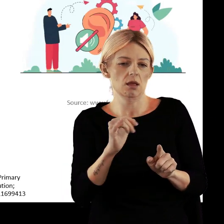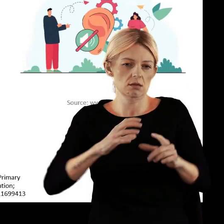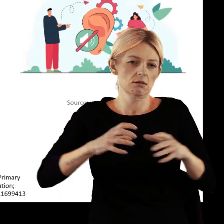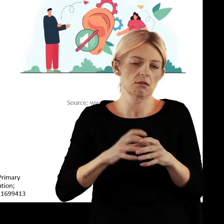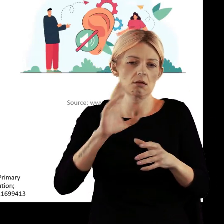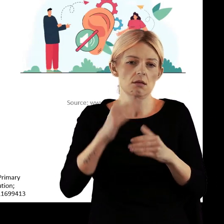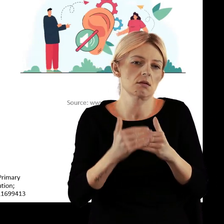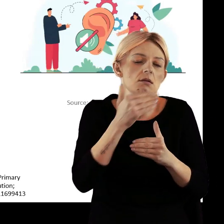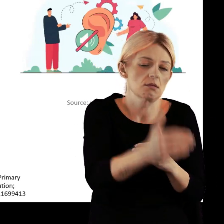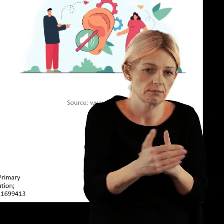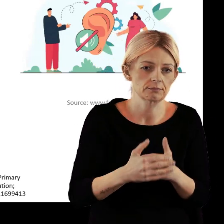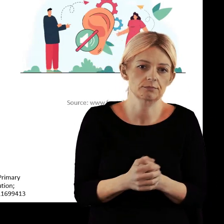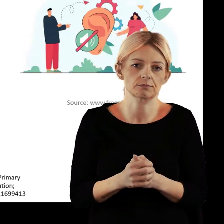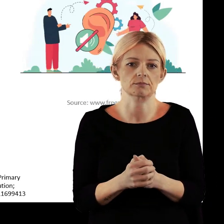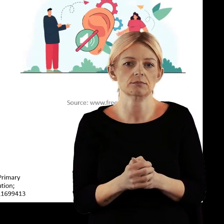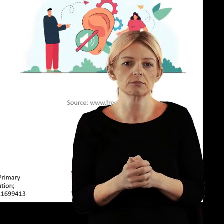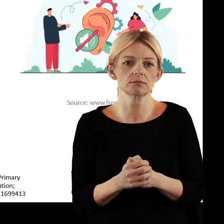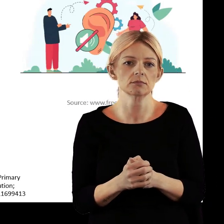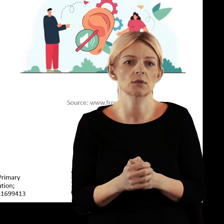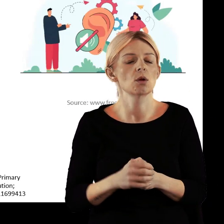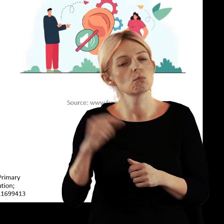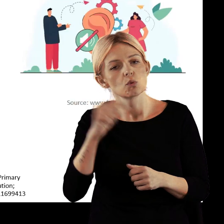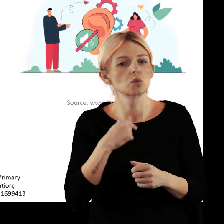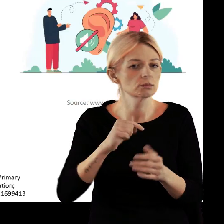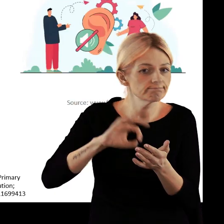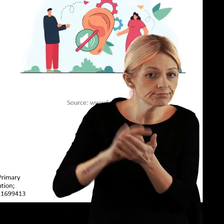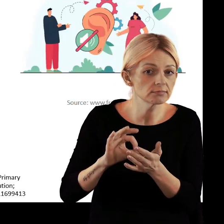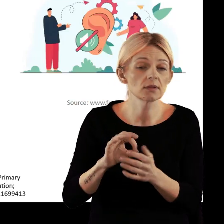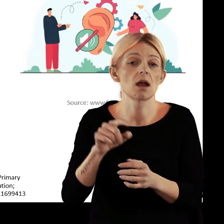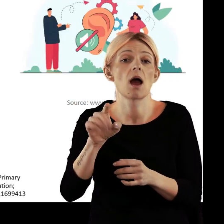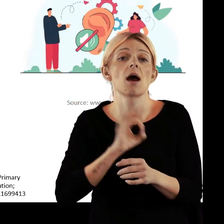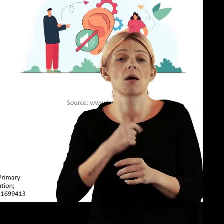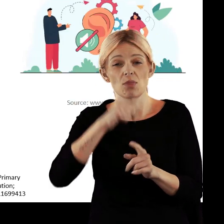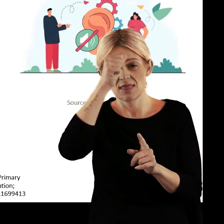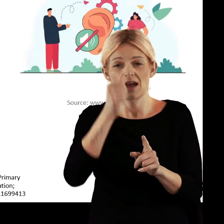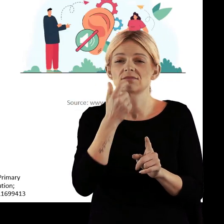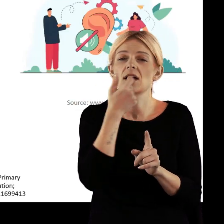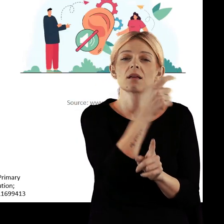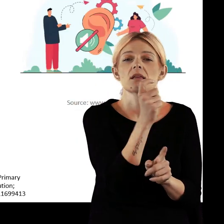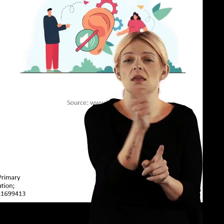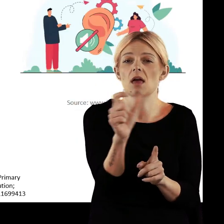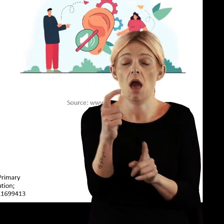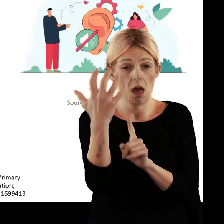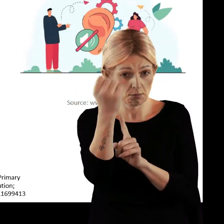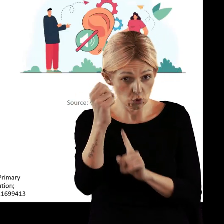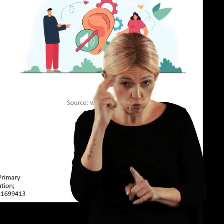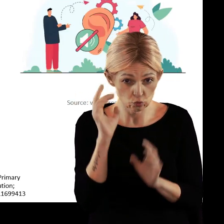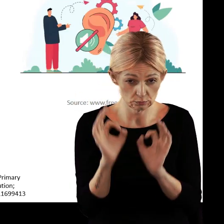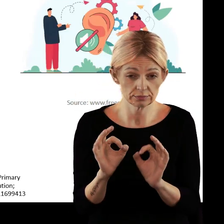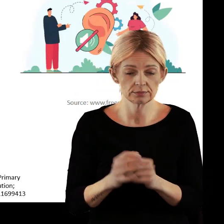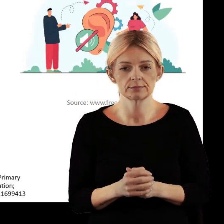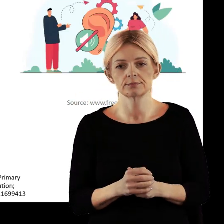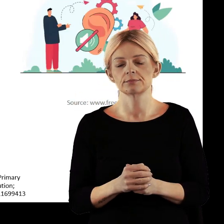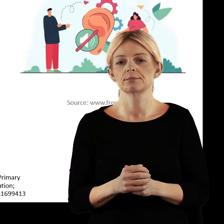we use terms that our interlocutor understands. It is a mistake to use expressions